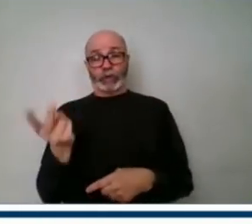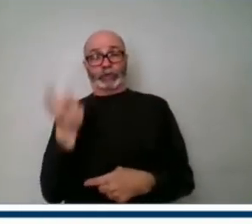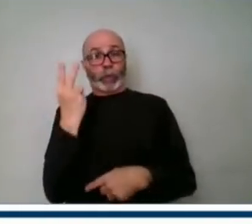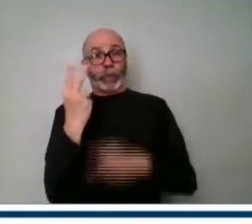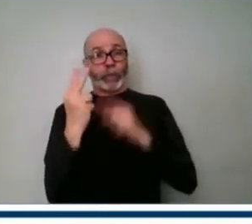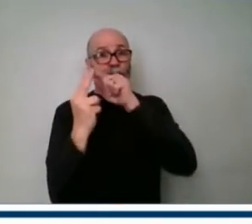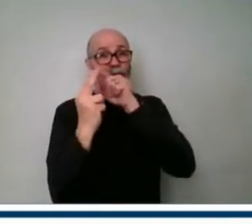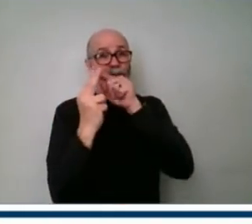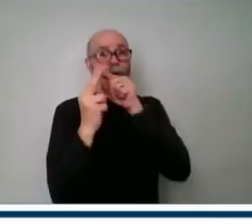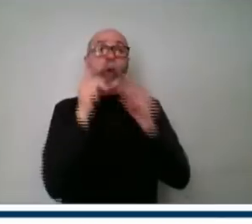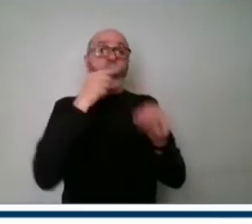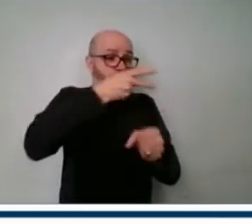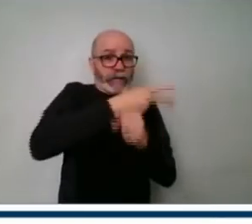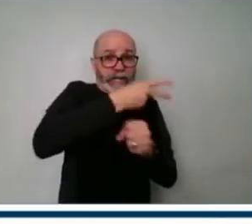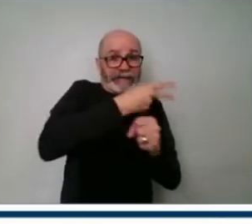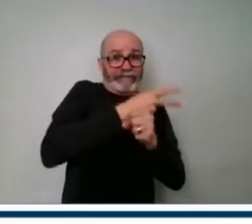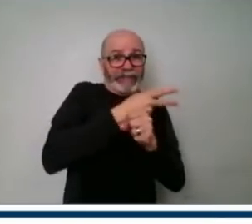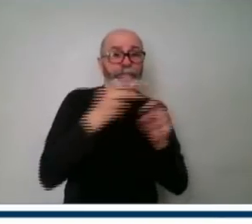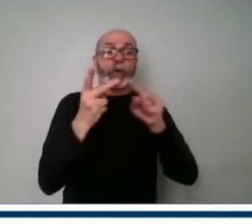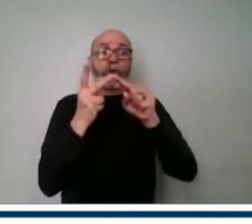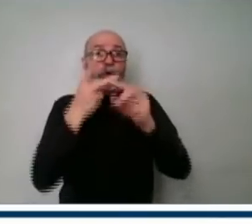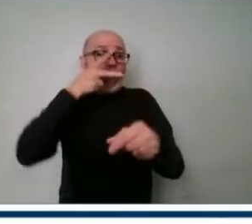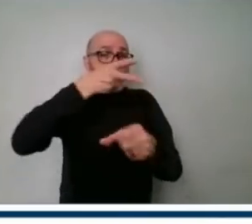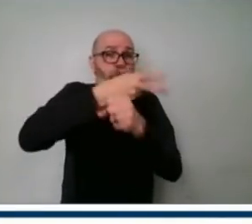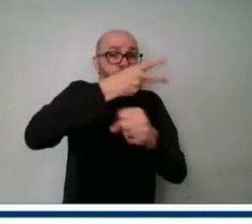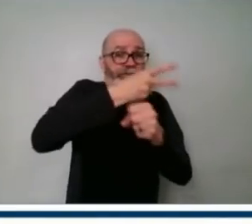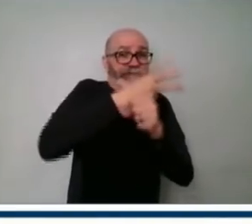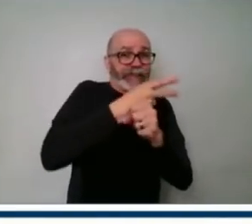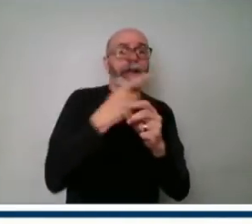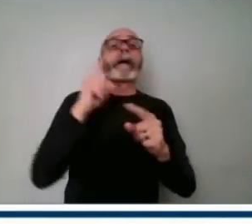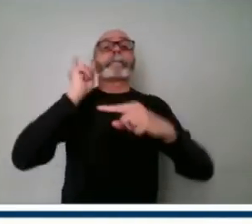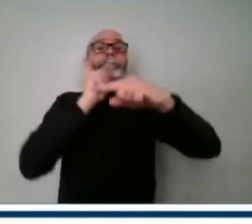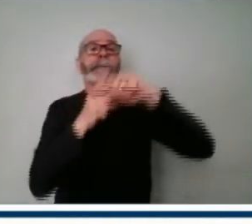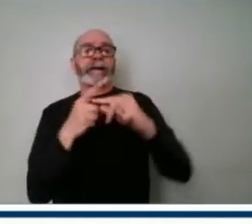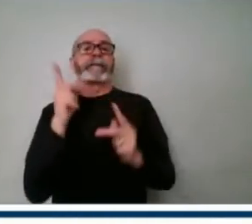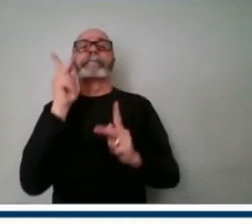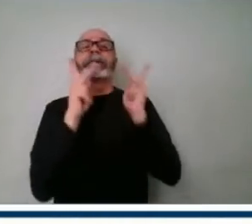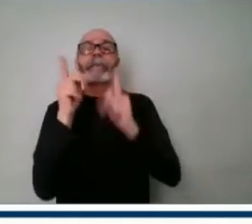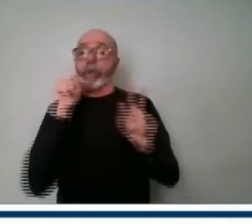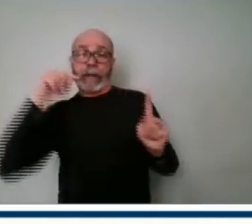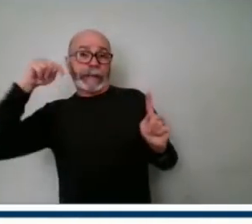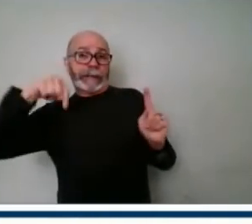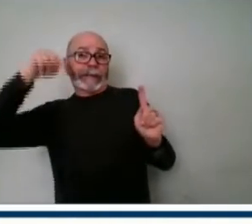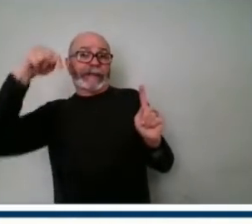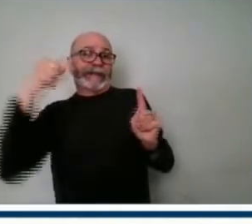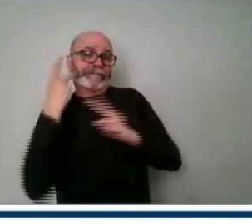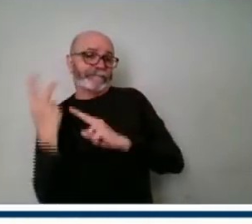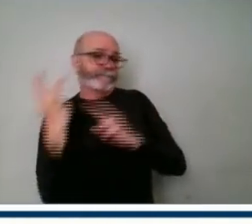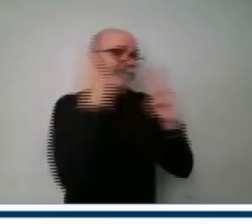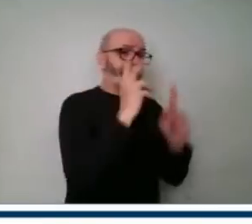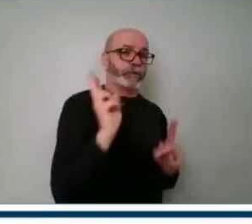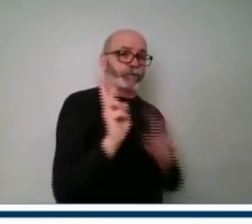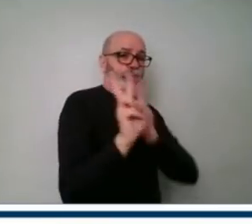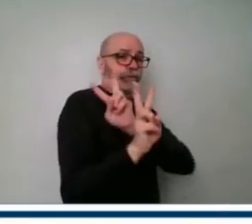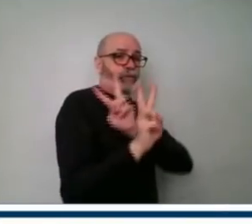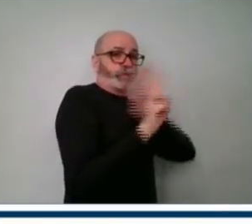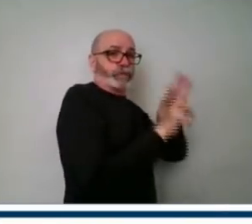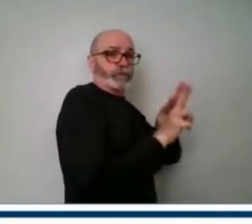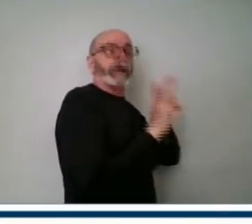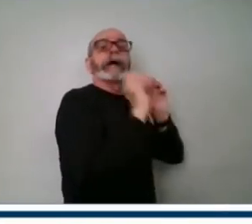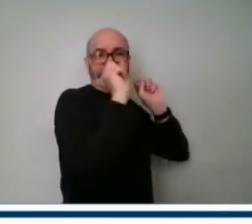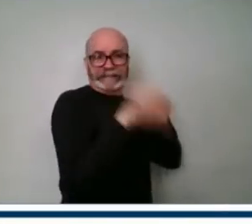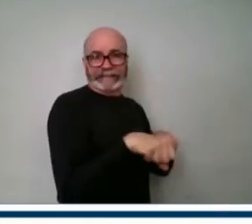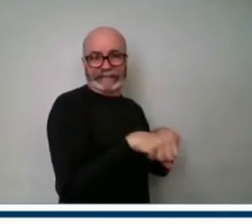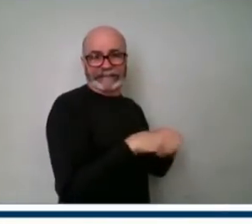return to other visitors as well in the Halifax area in long-term care. So all of these restrictions and more details will